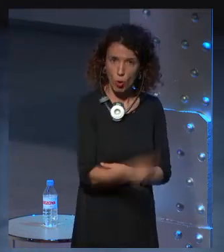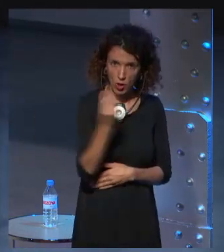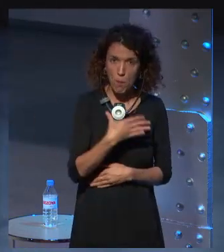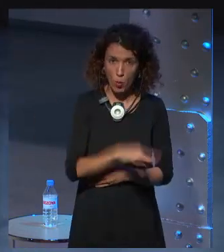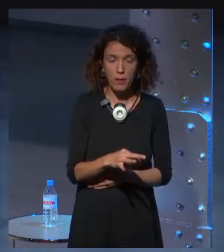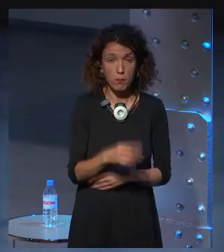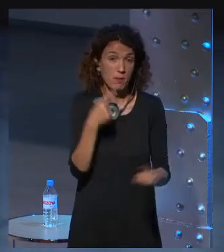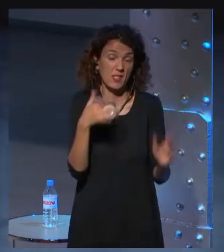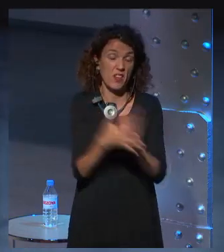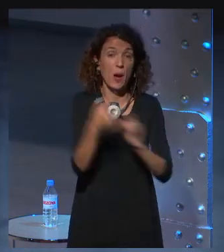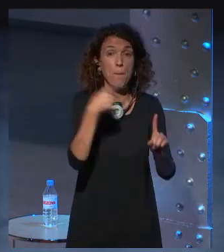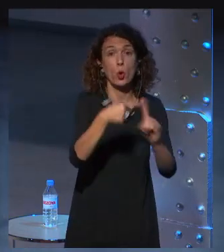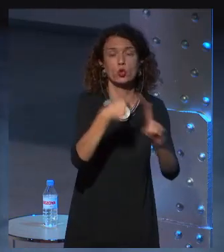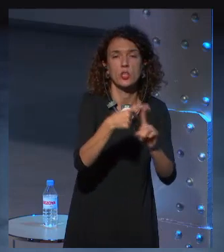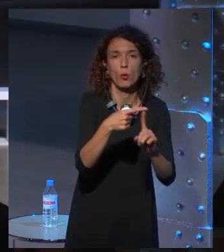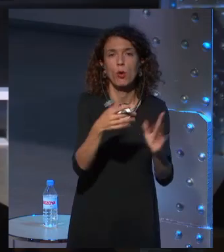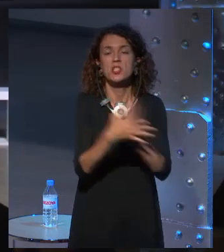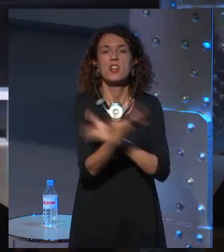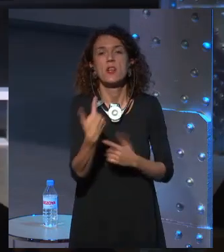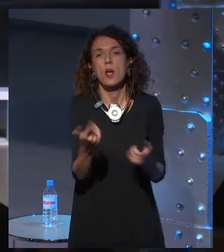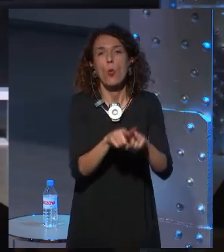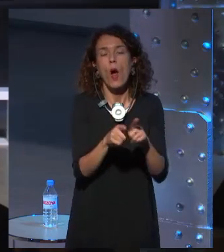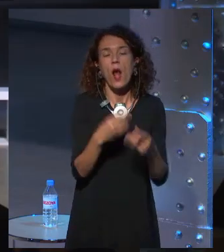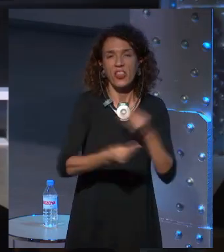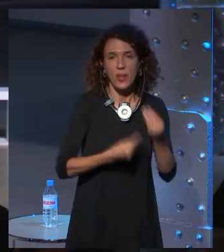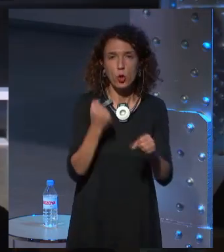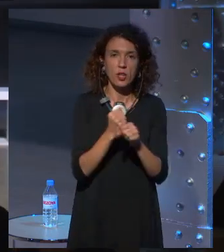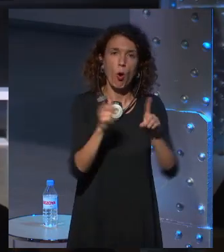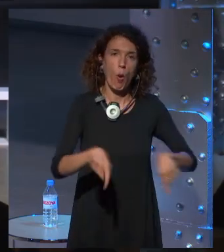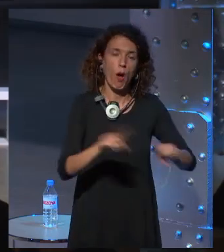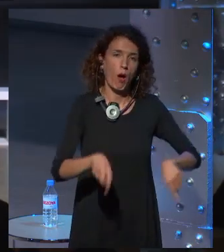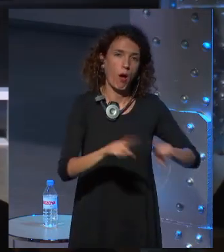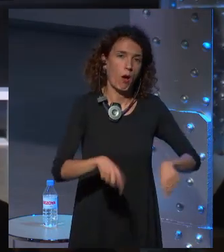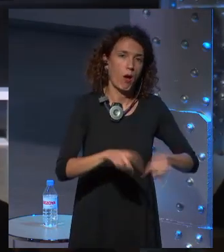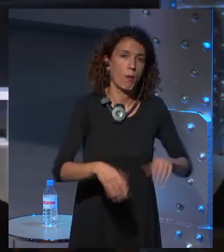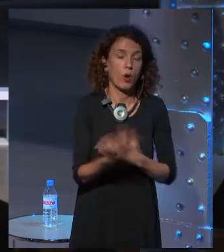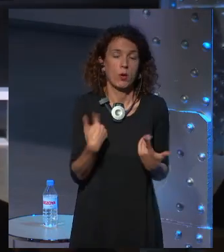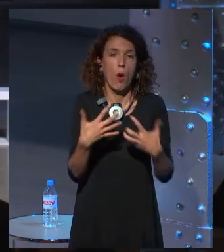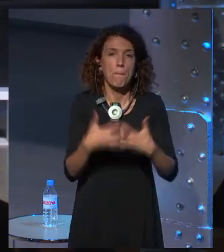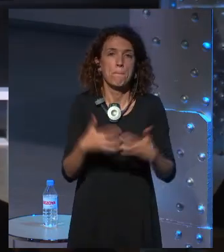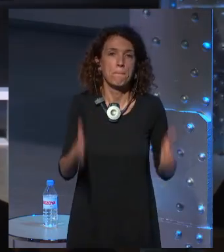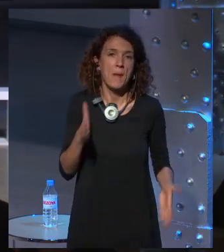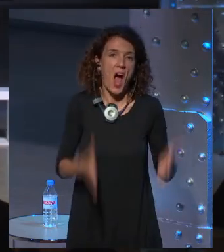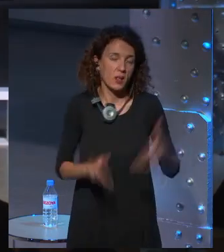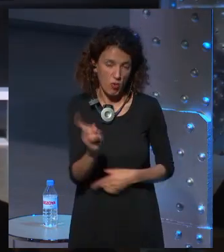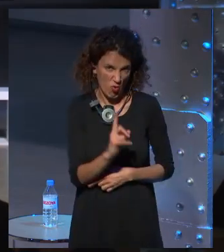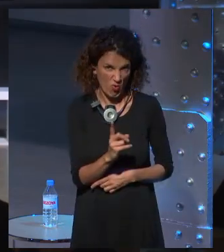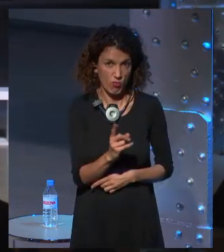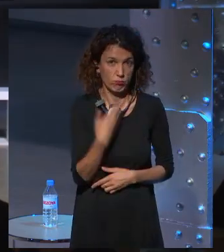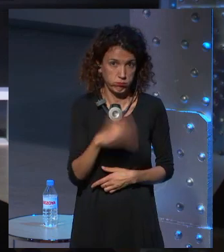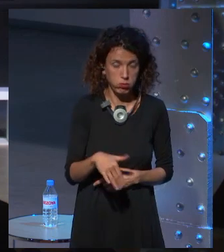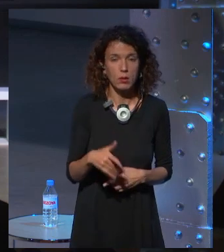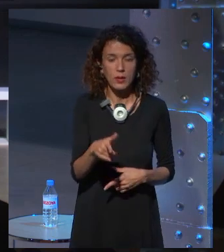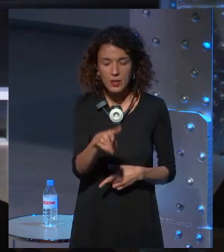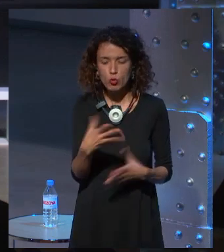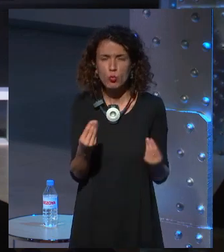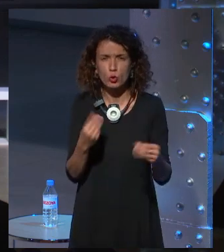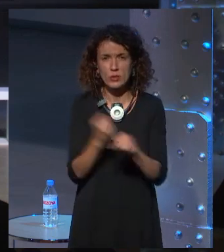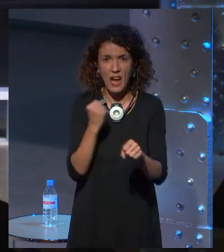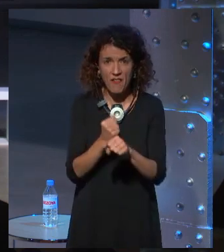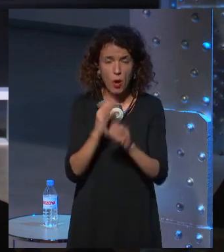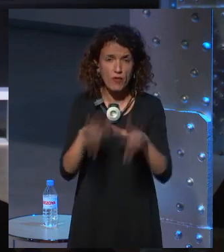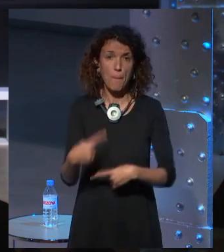tasks? On the other hand, oh my God, those are all our jobs, right? So how do we begin to think